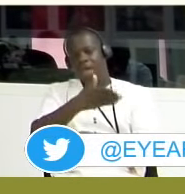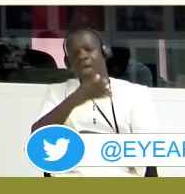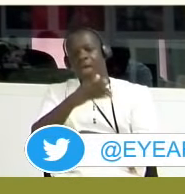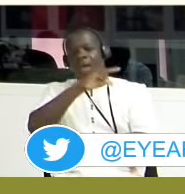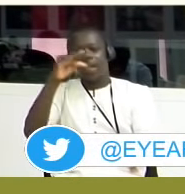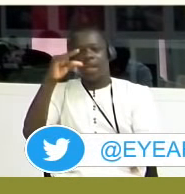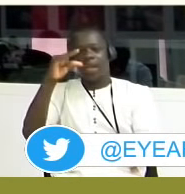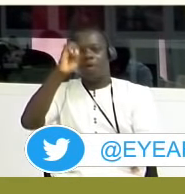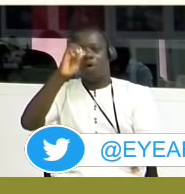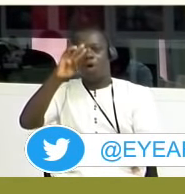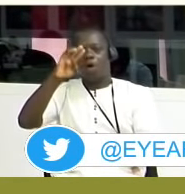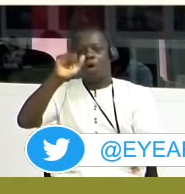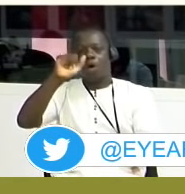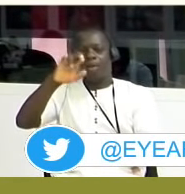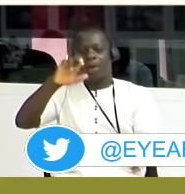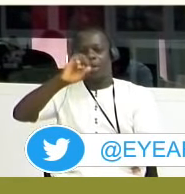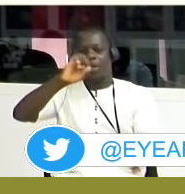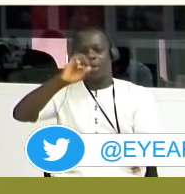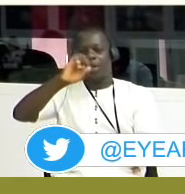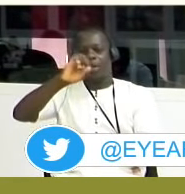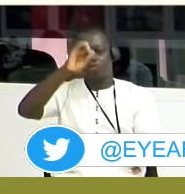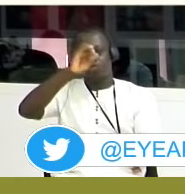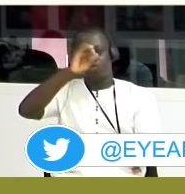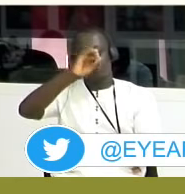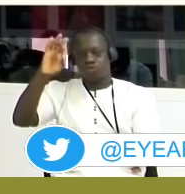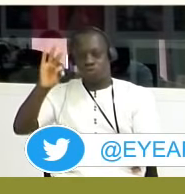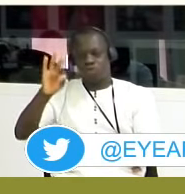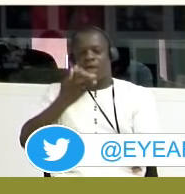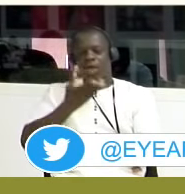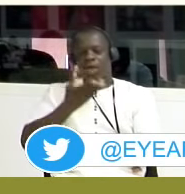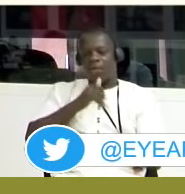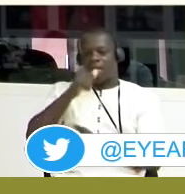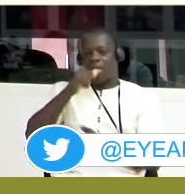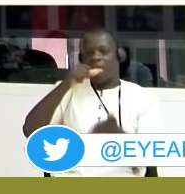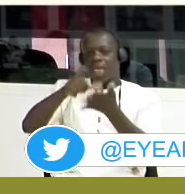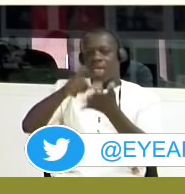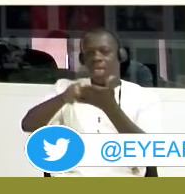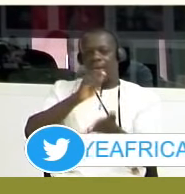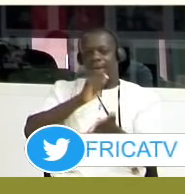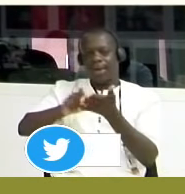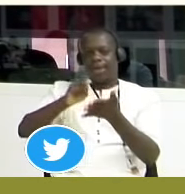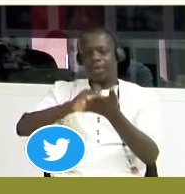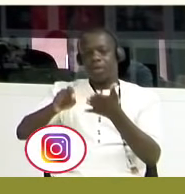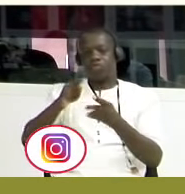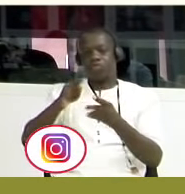had a letter they wrote to you, but they are yet to get a response. So